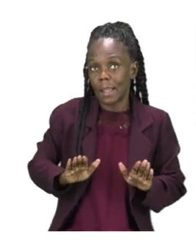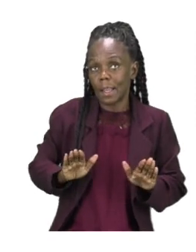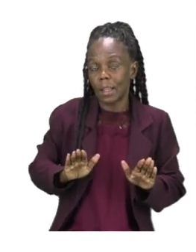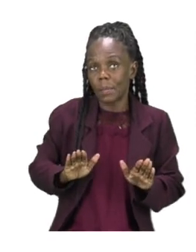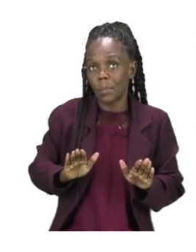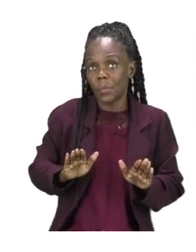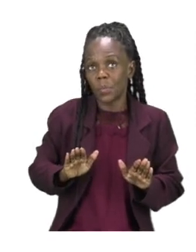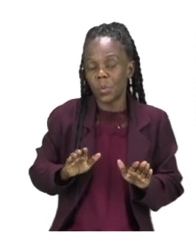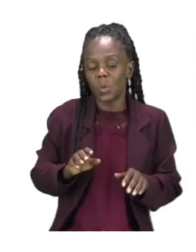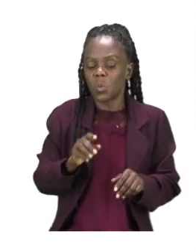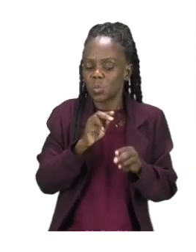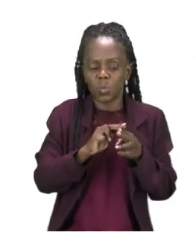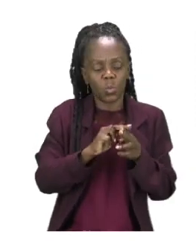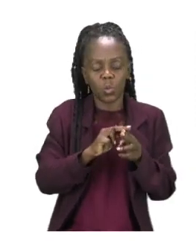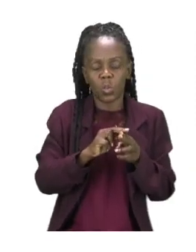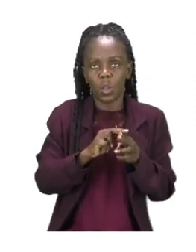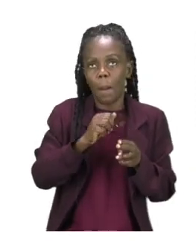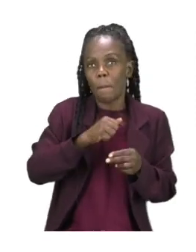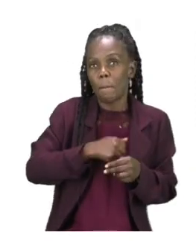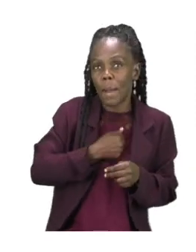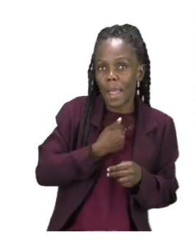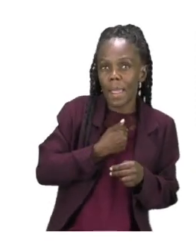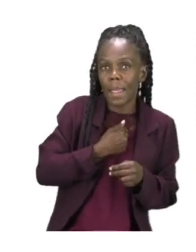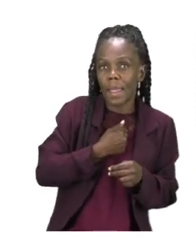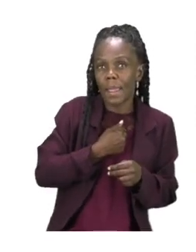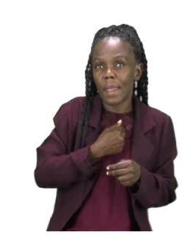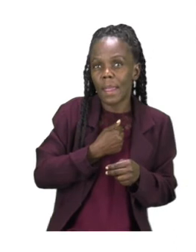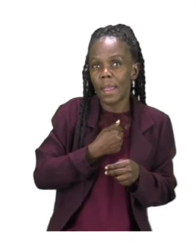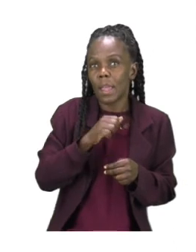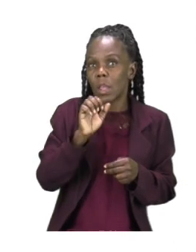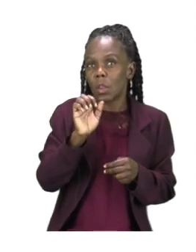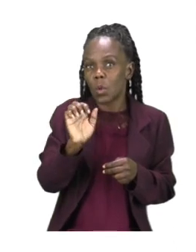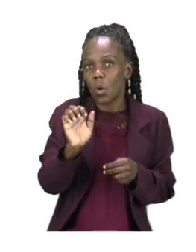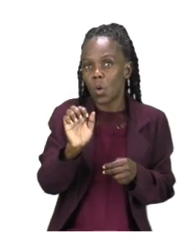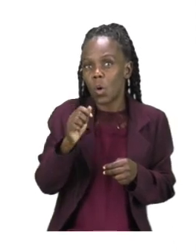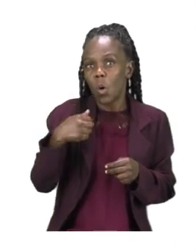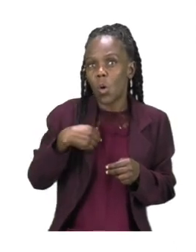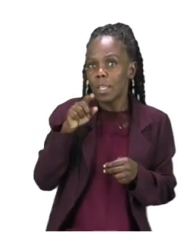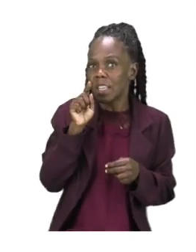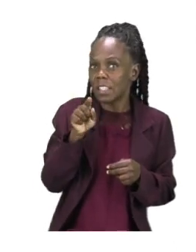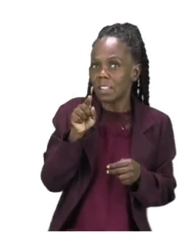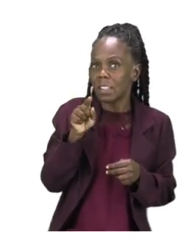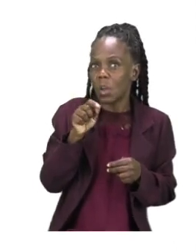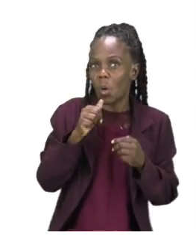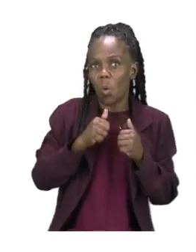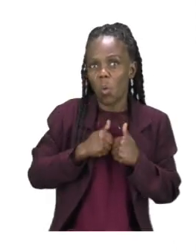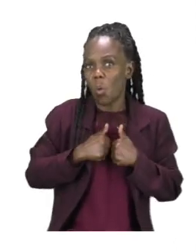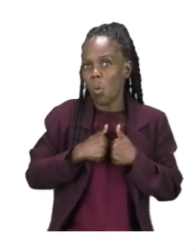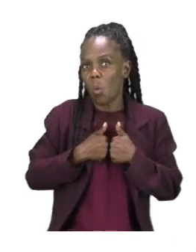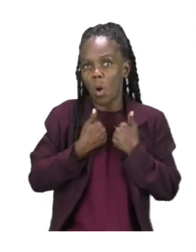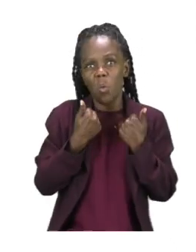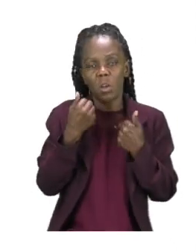we are only being told about Lisa, not her 2 friends. So we cannot use the word